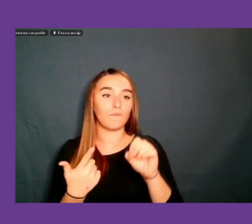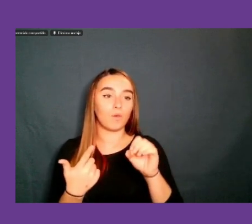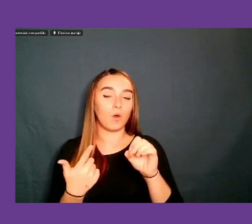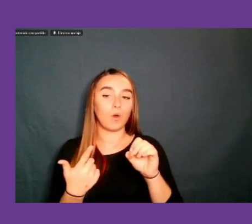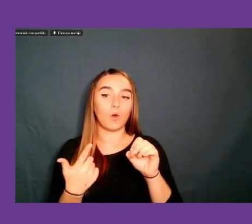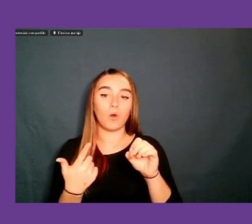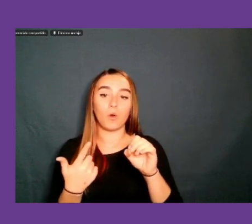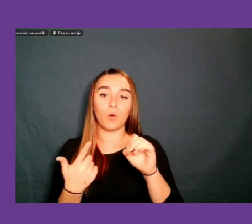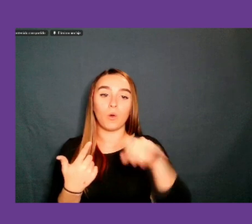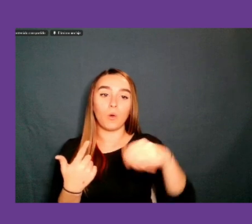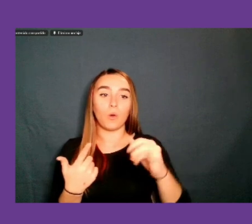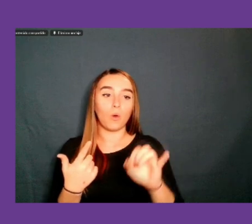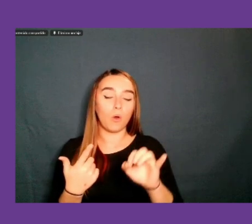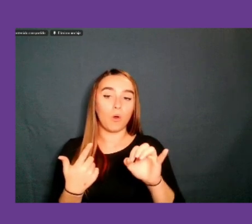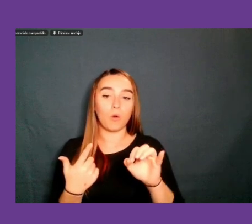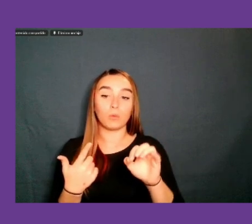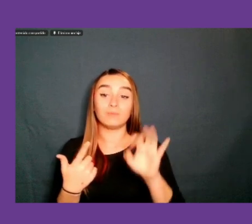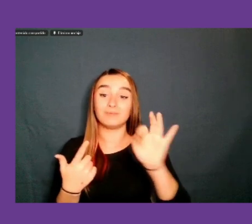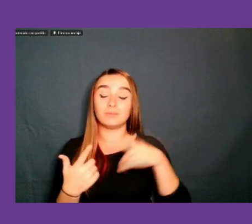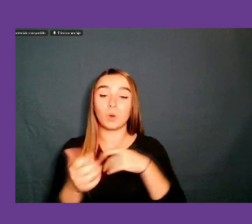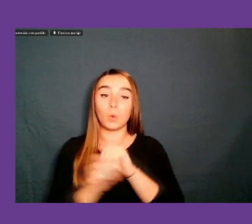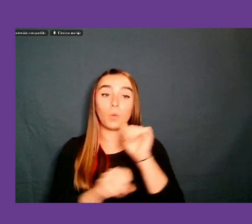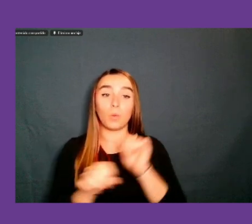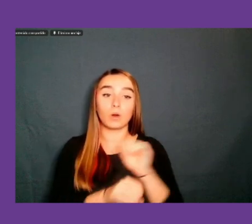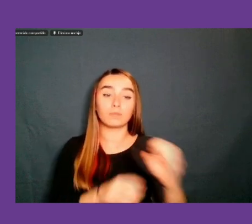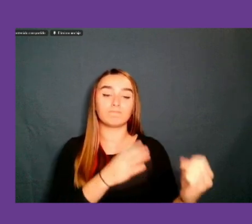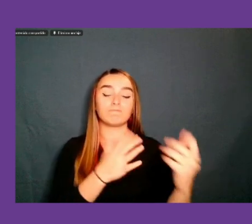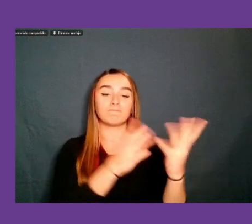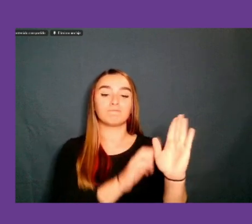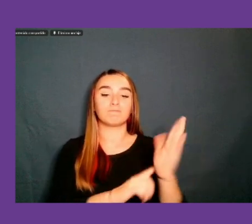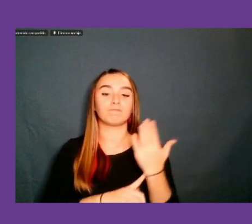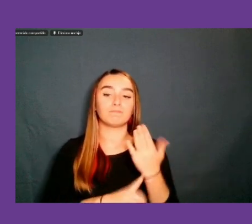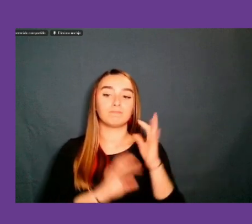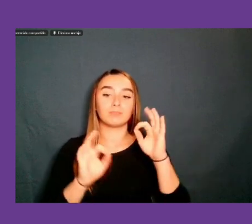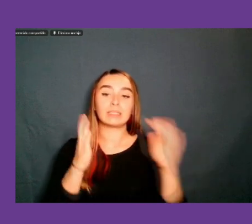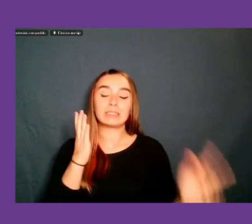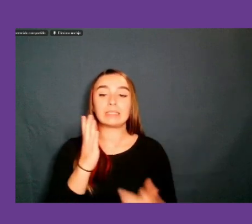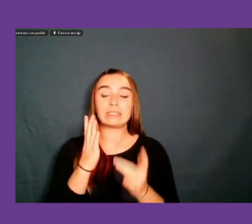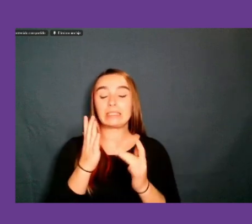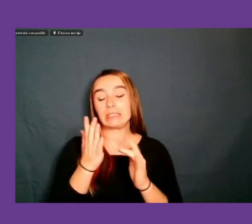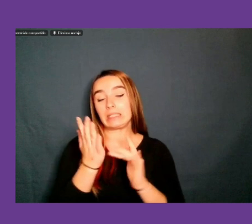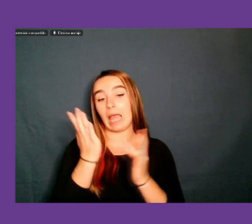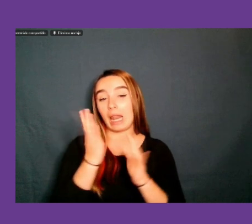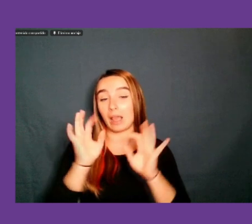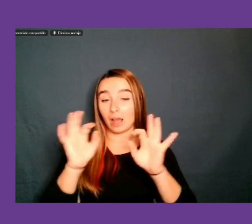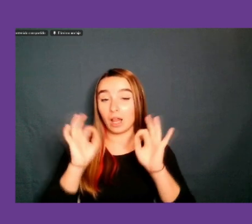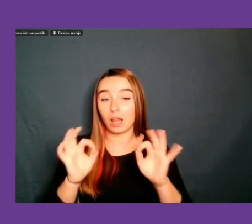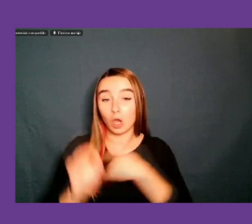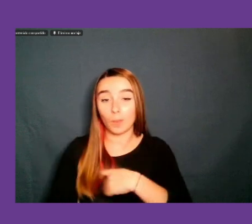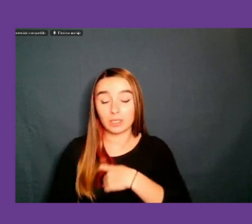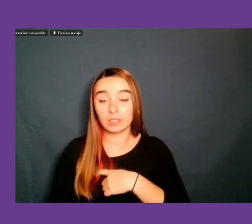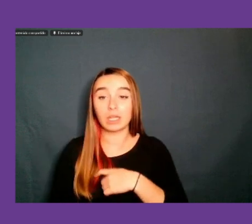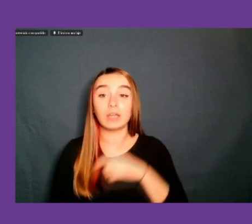present us the work that Sensenelec Joint Technical Committee 12 on Design for All is going to do